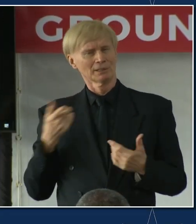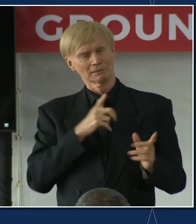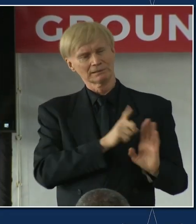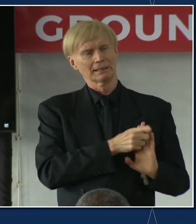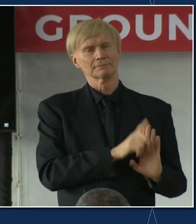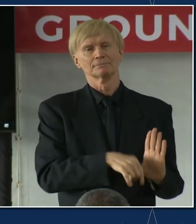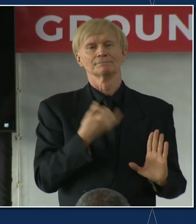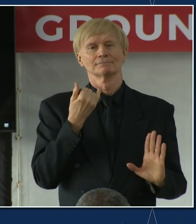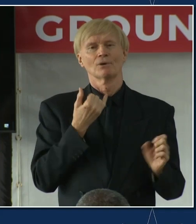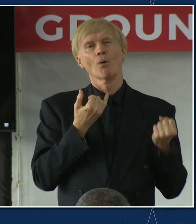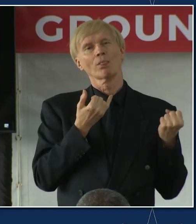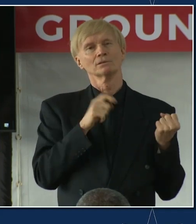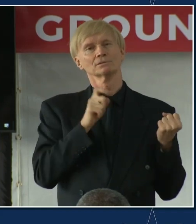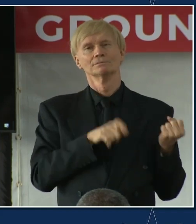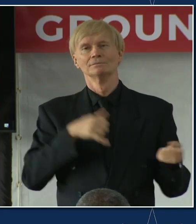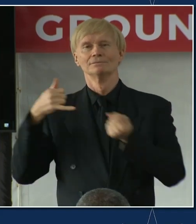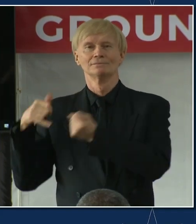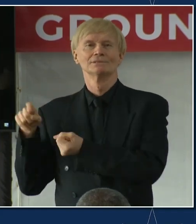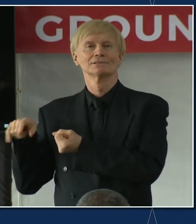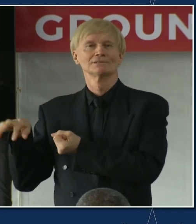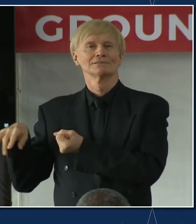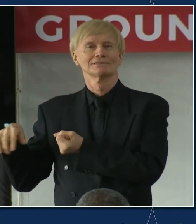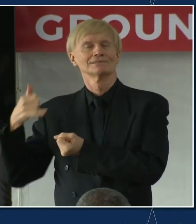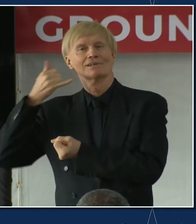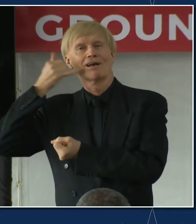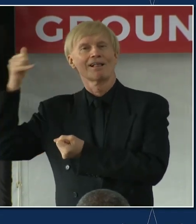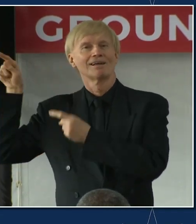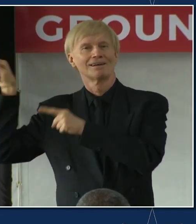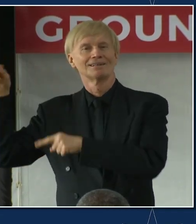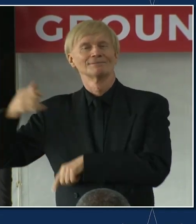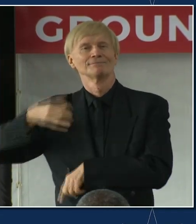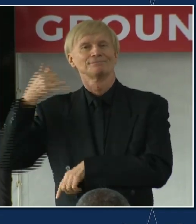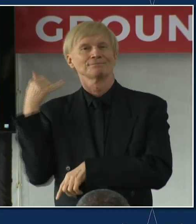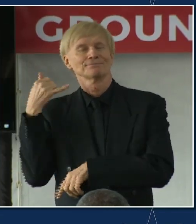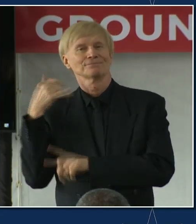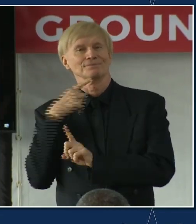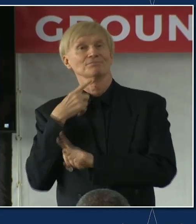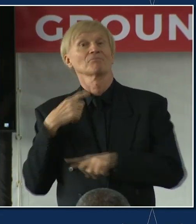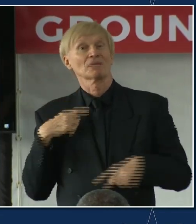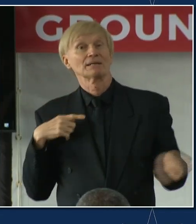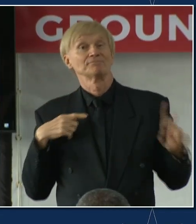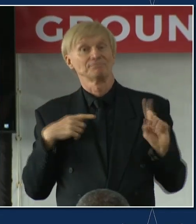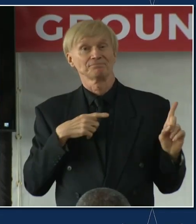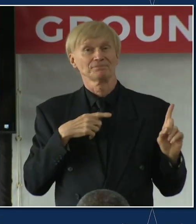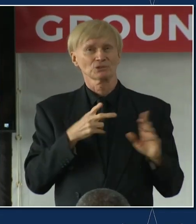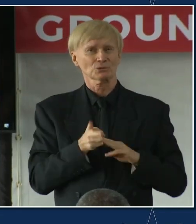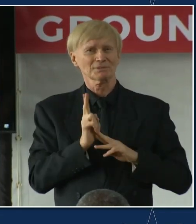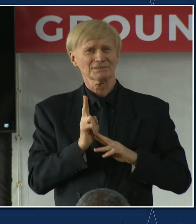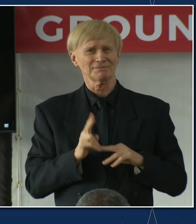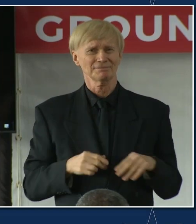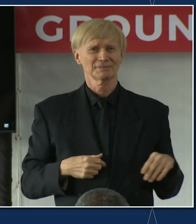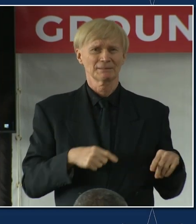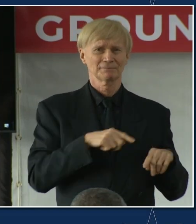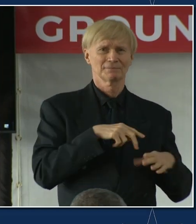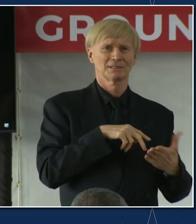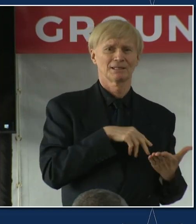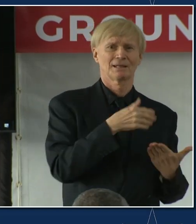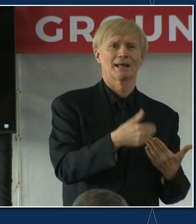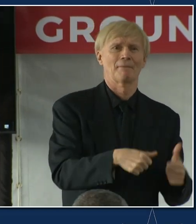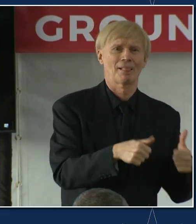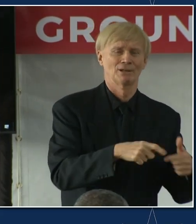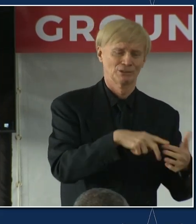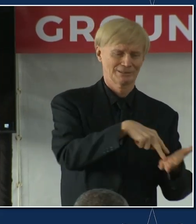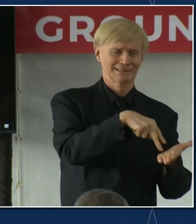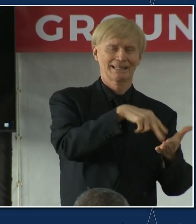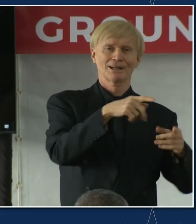clicked over, called Alderman Harris, and within 2 days, I was standing on the corner of 79th